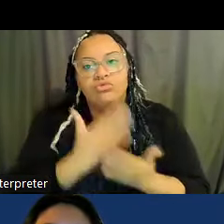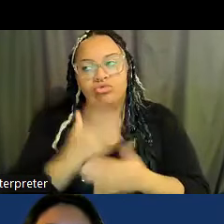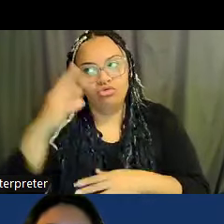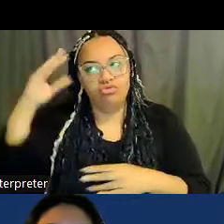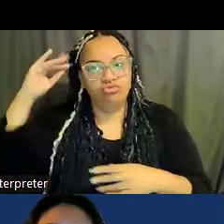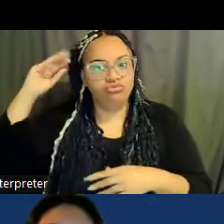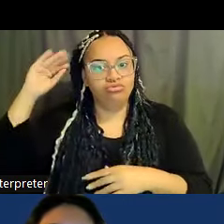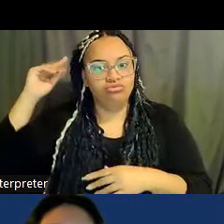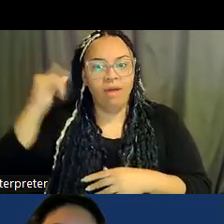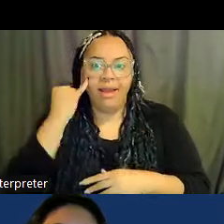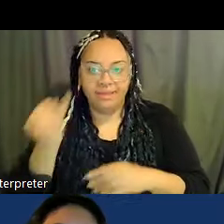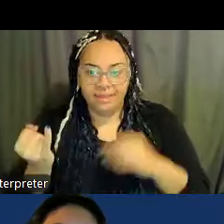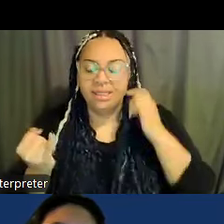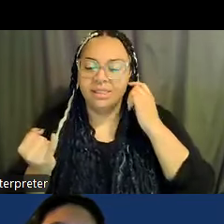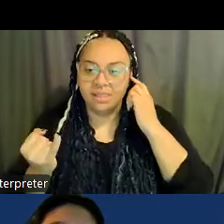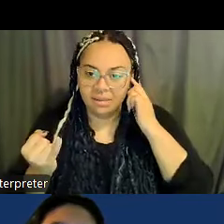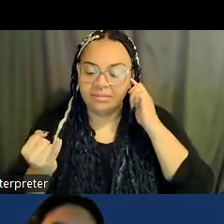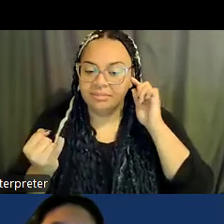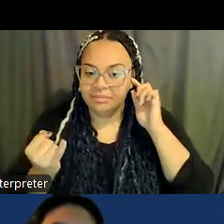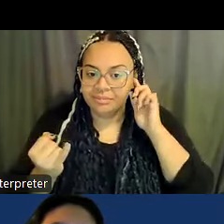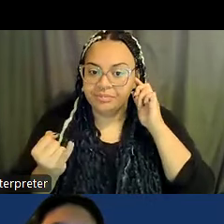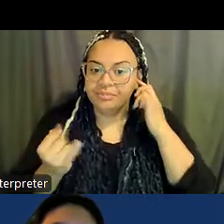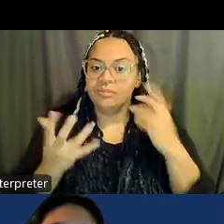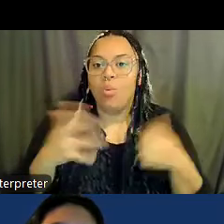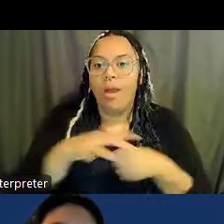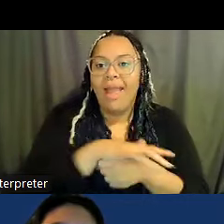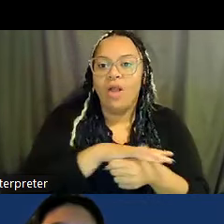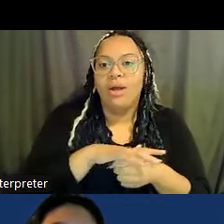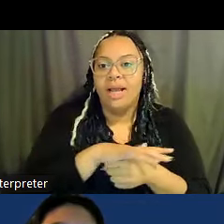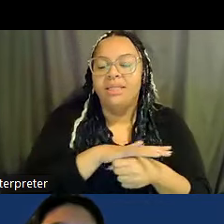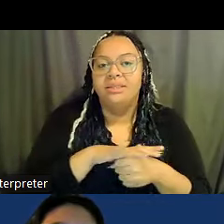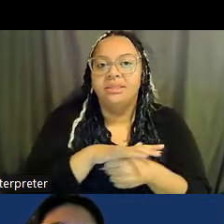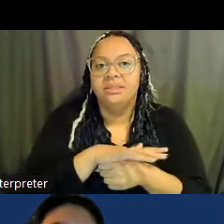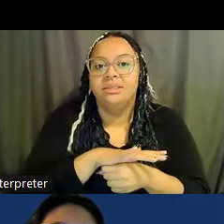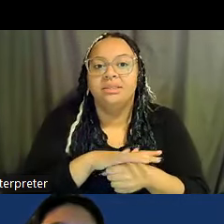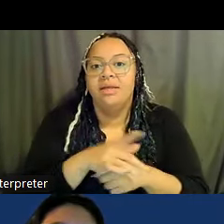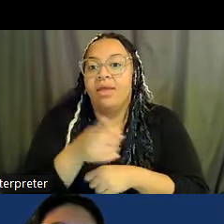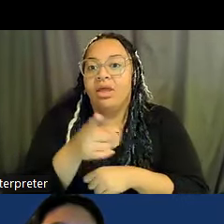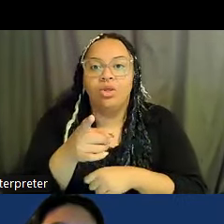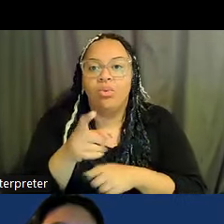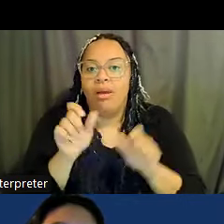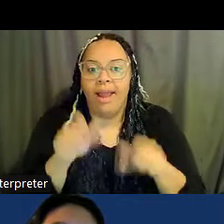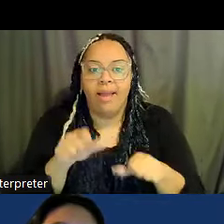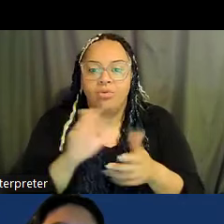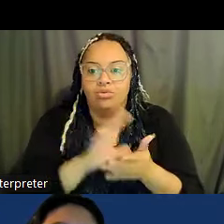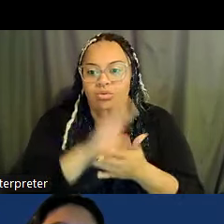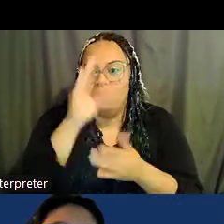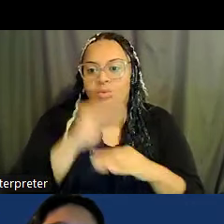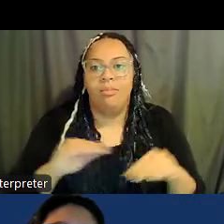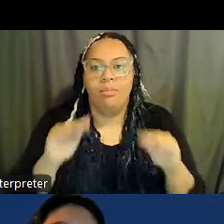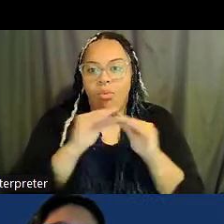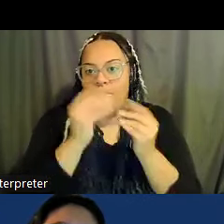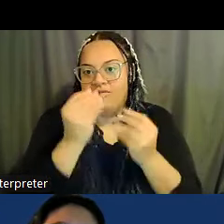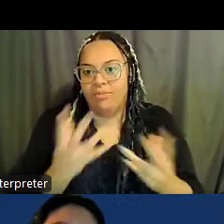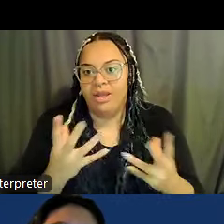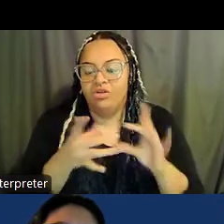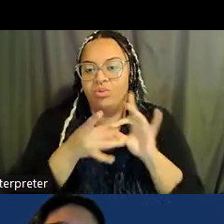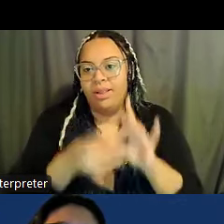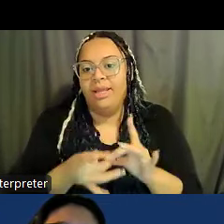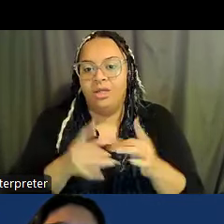to know what areas of that you would like to learn more information about in regards to